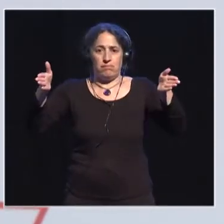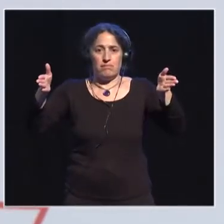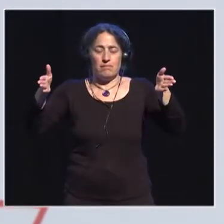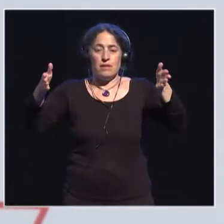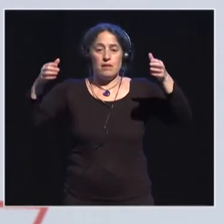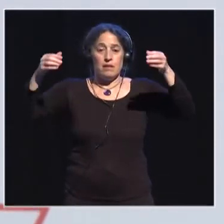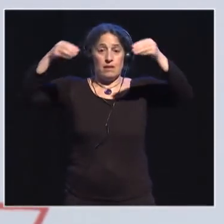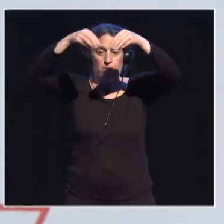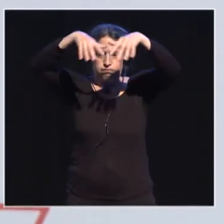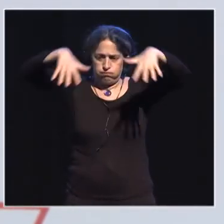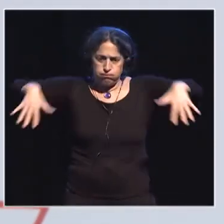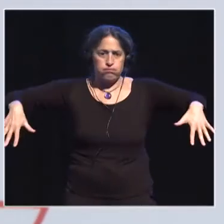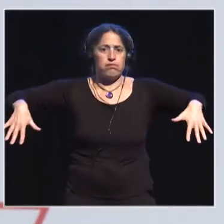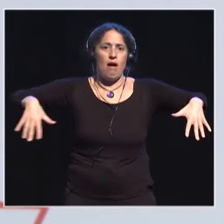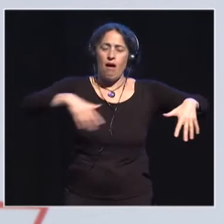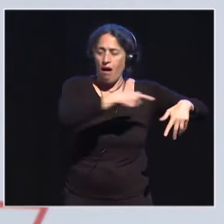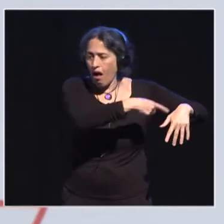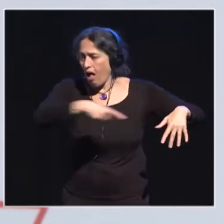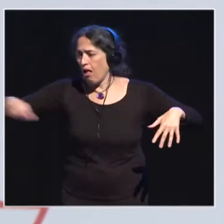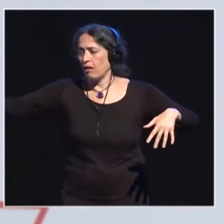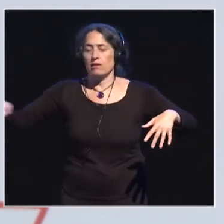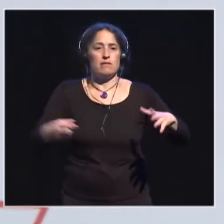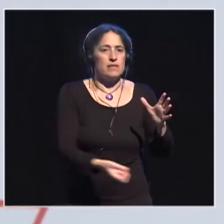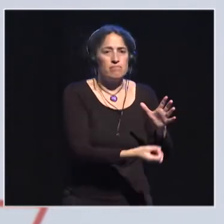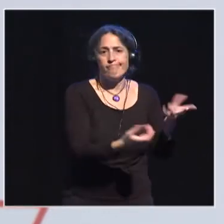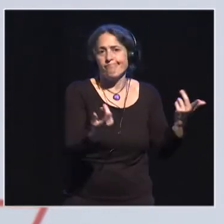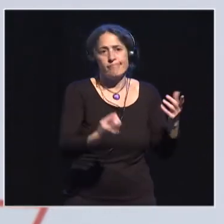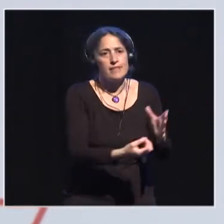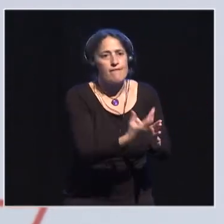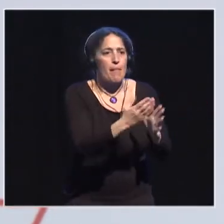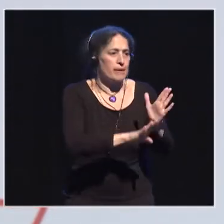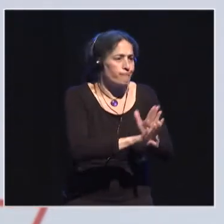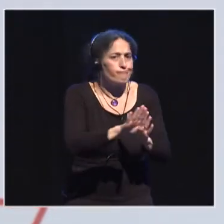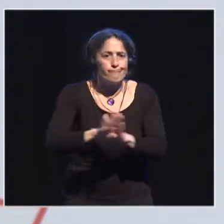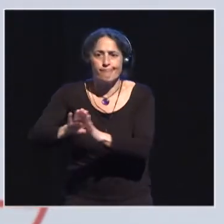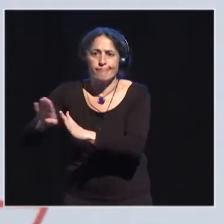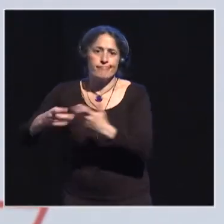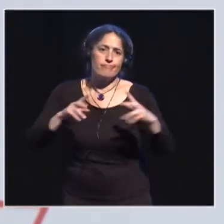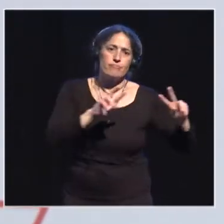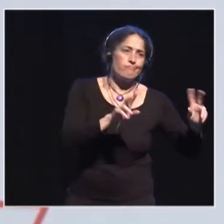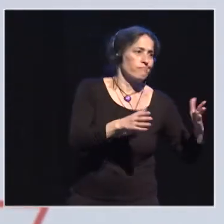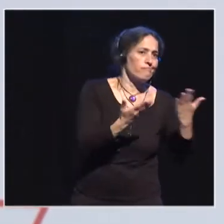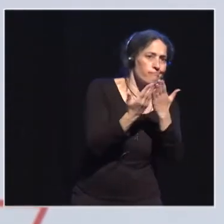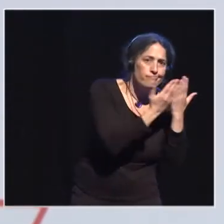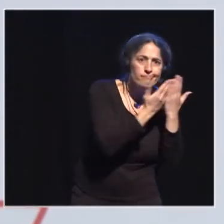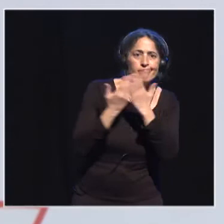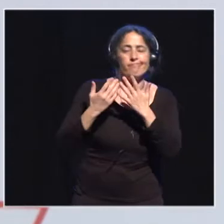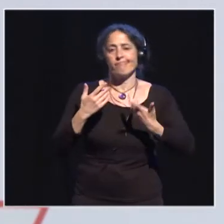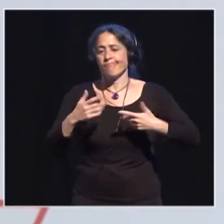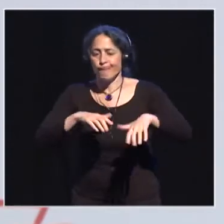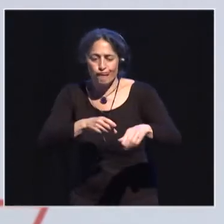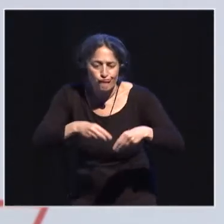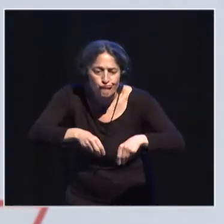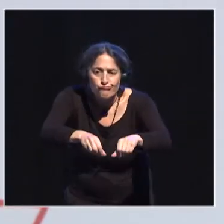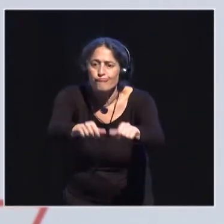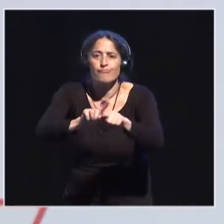it exists everywhere, whether people recognize it or not, even though in the African continent, more and more it is